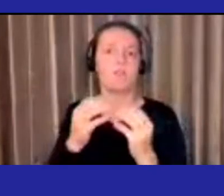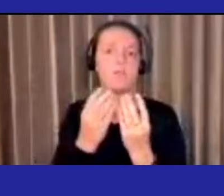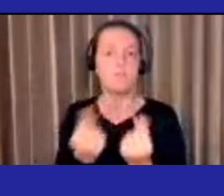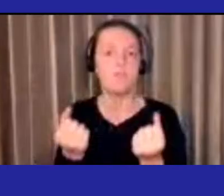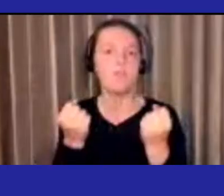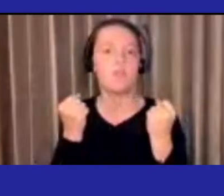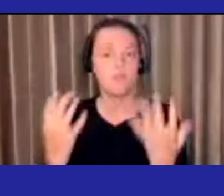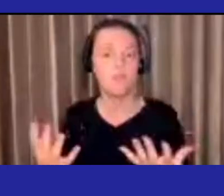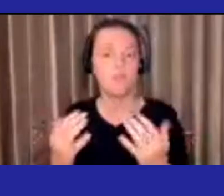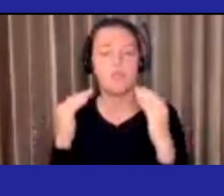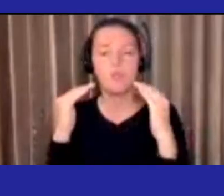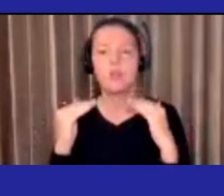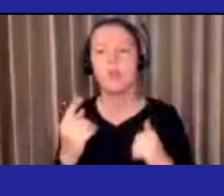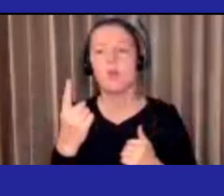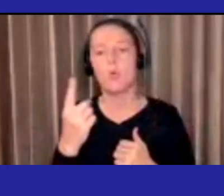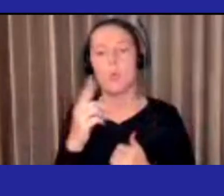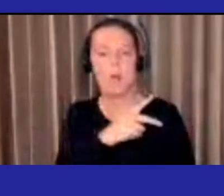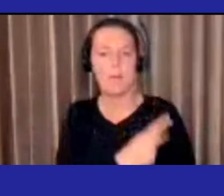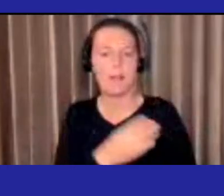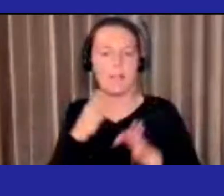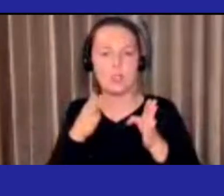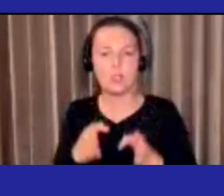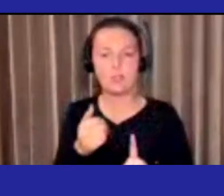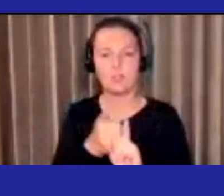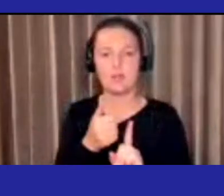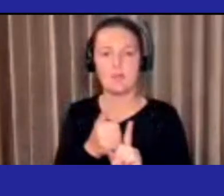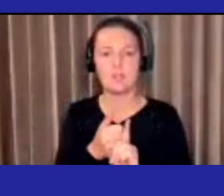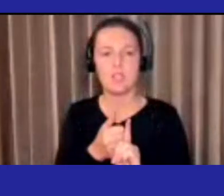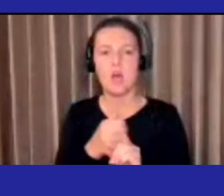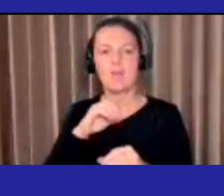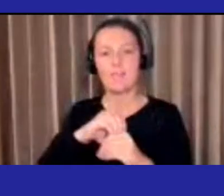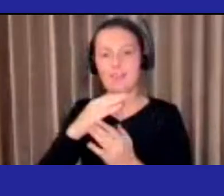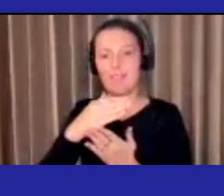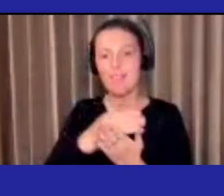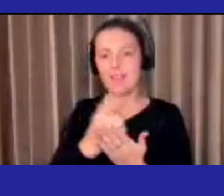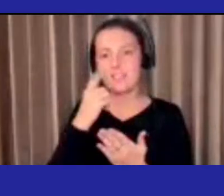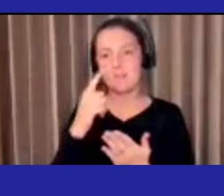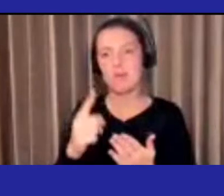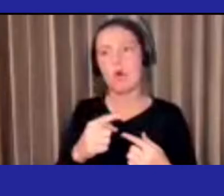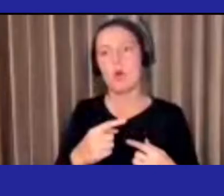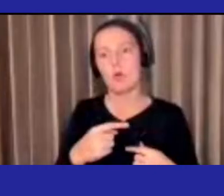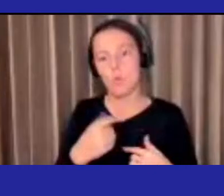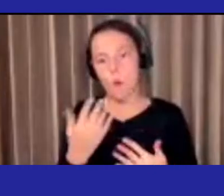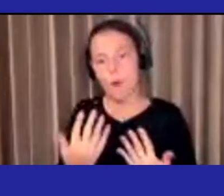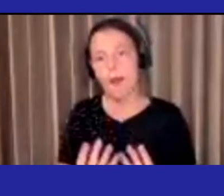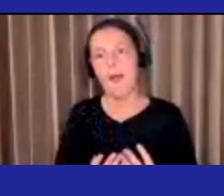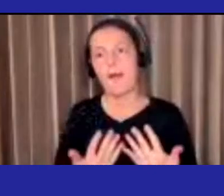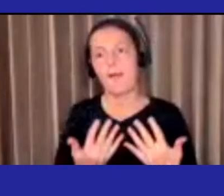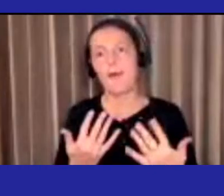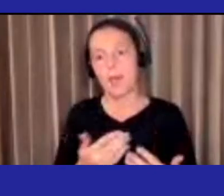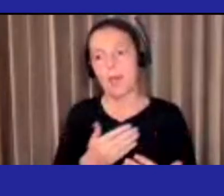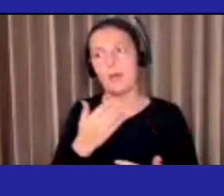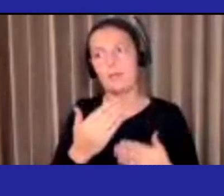while, not really making much traction and not moving forward. And for the first time, she got